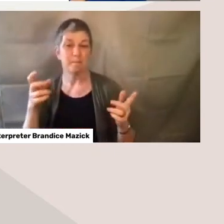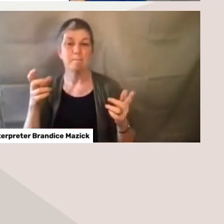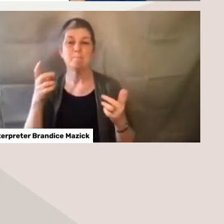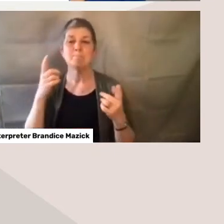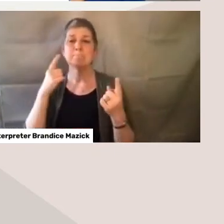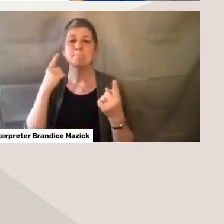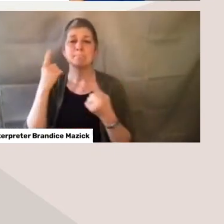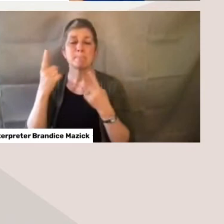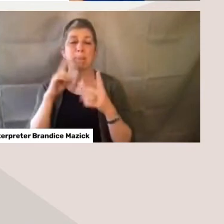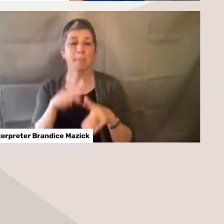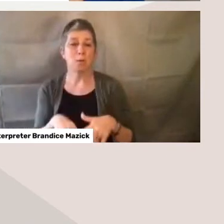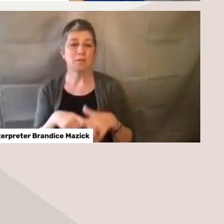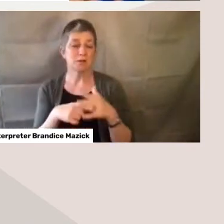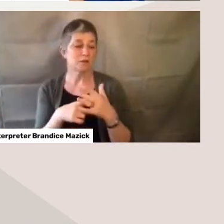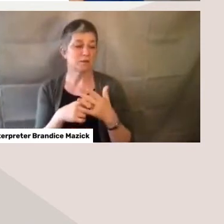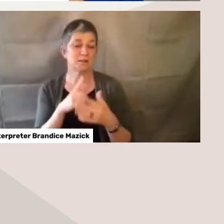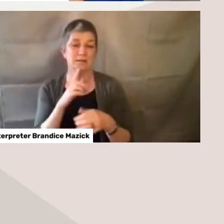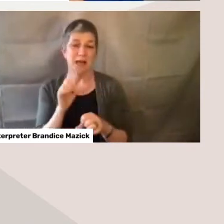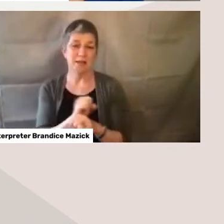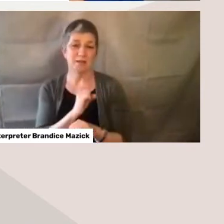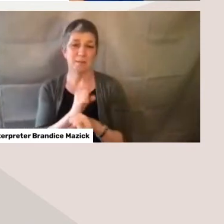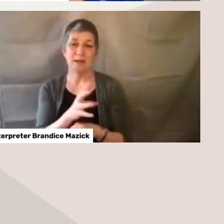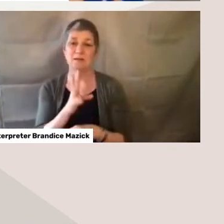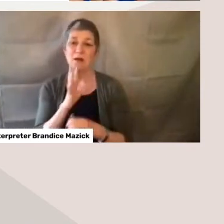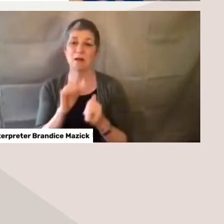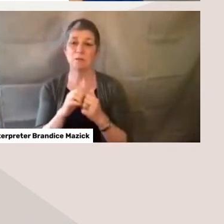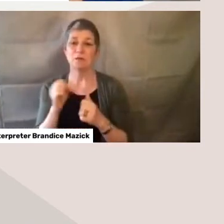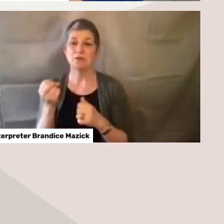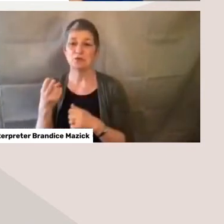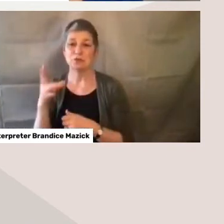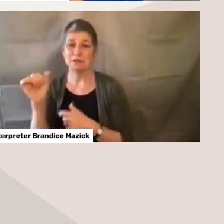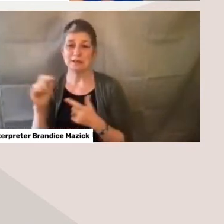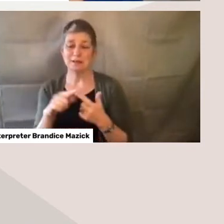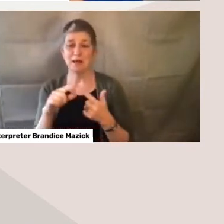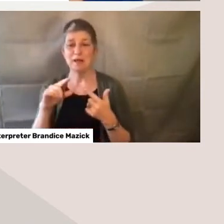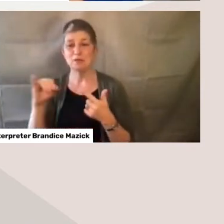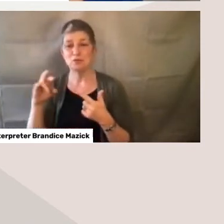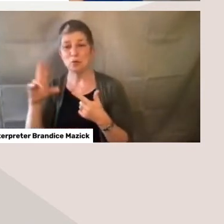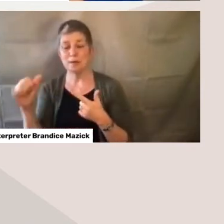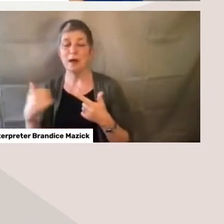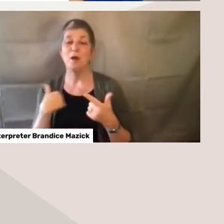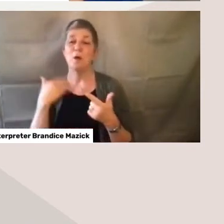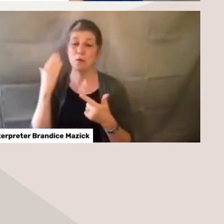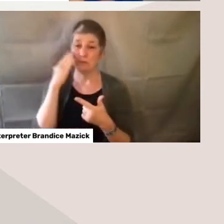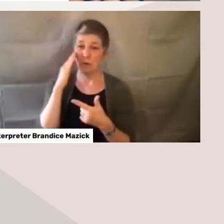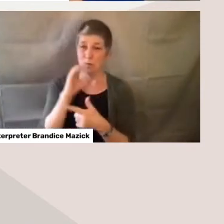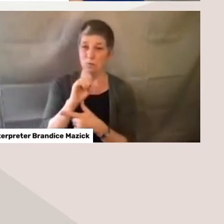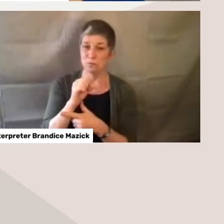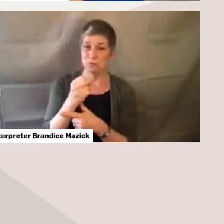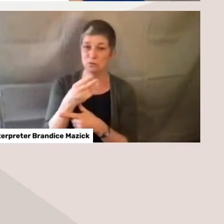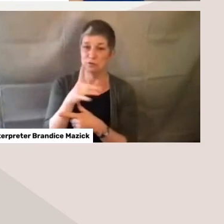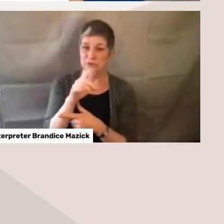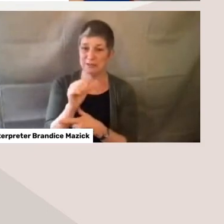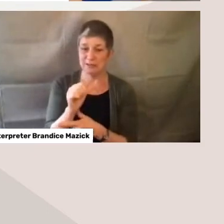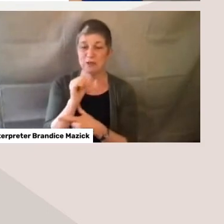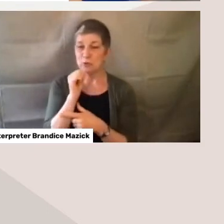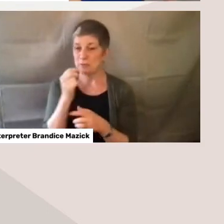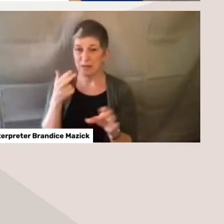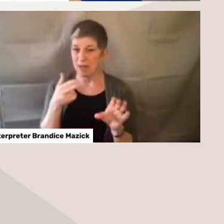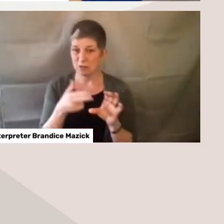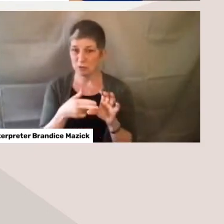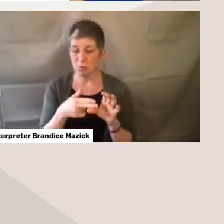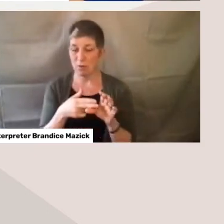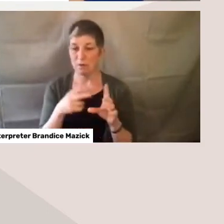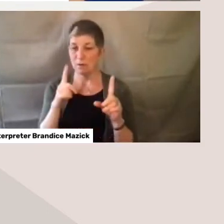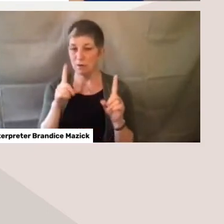could start this actually by just talking with Sheila and Julia. So we know, Sheila, that you didn't go into a clinical trial